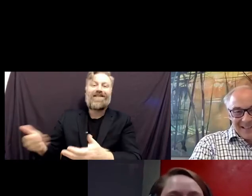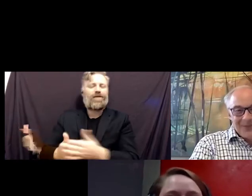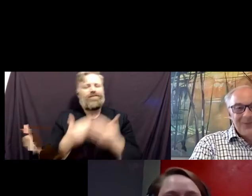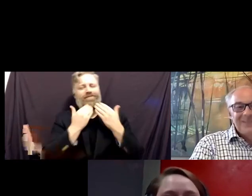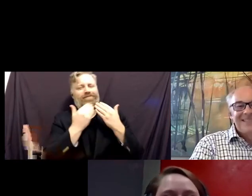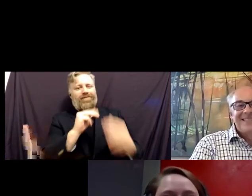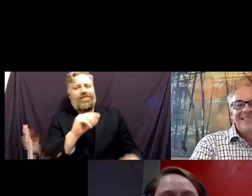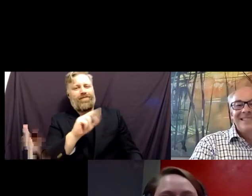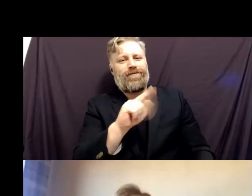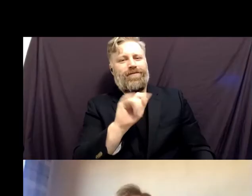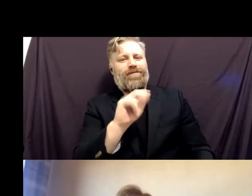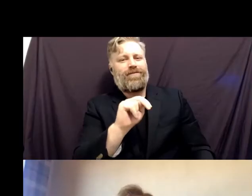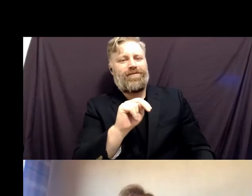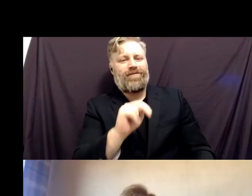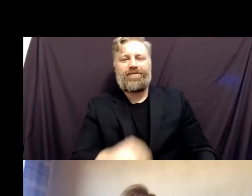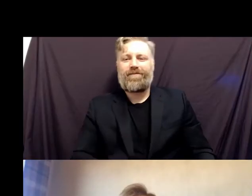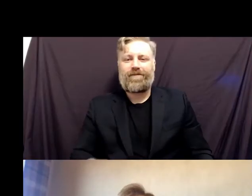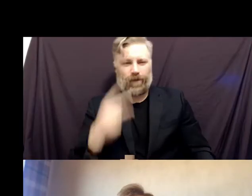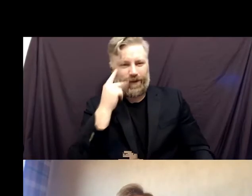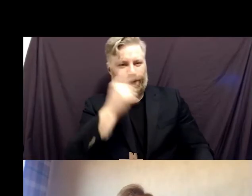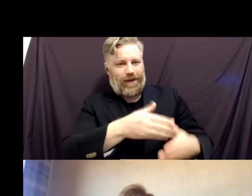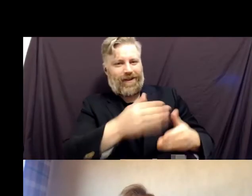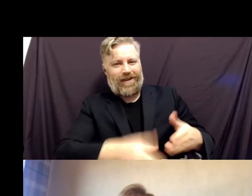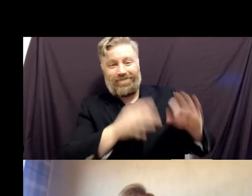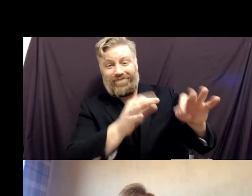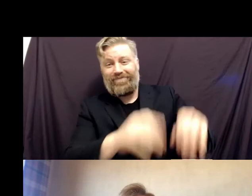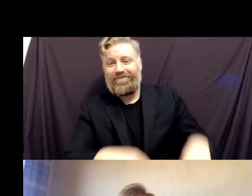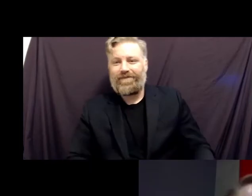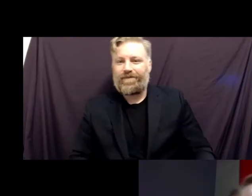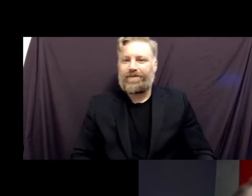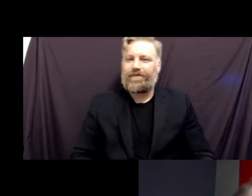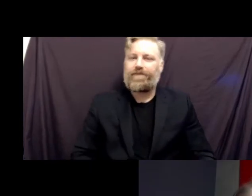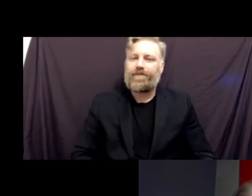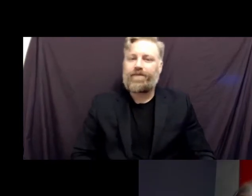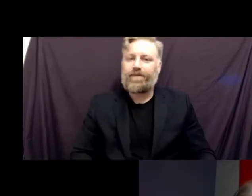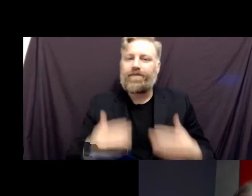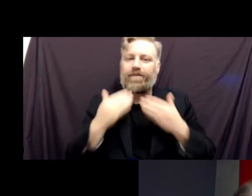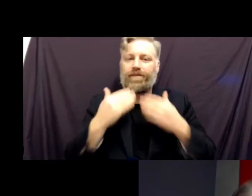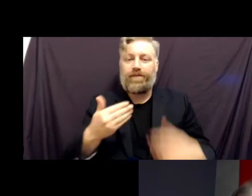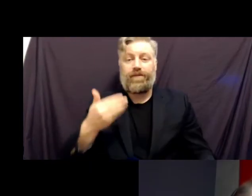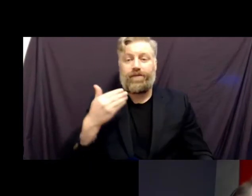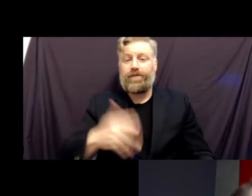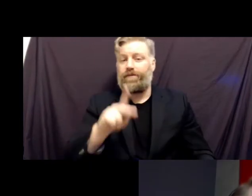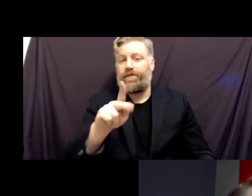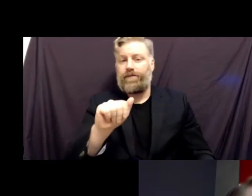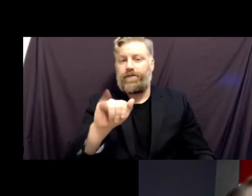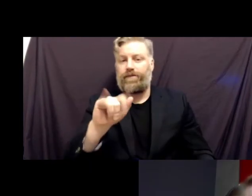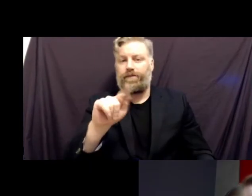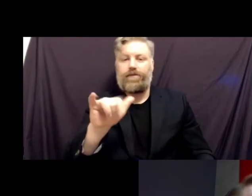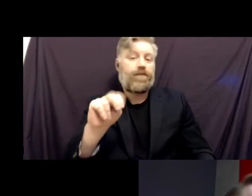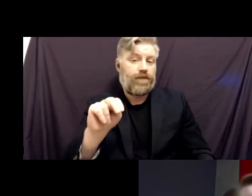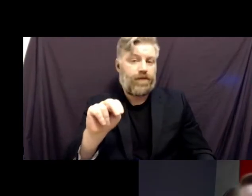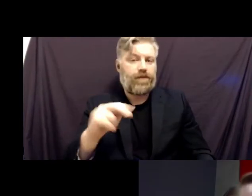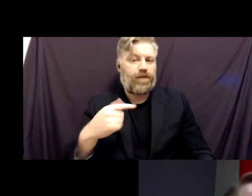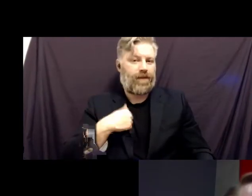Thank you. Okay, we'll see you at the end. Thank you. So I'm Caitlin, and I will be your